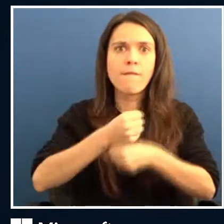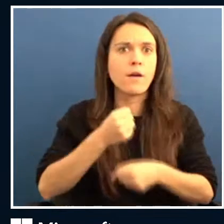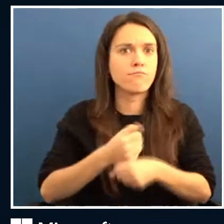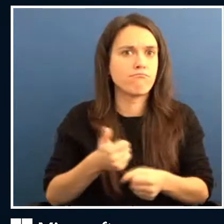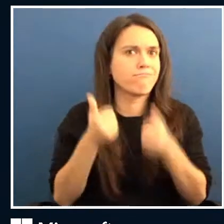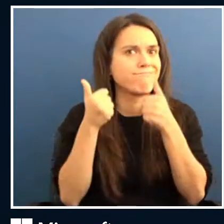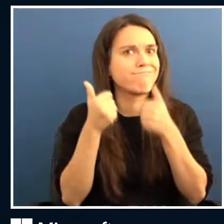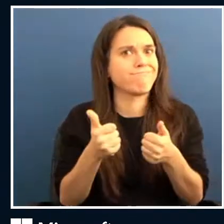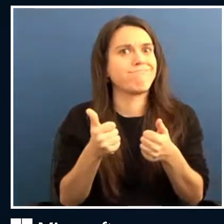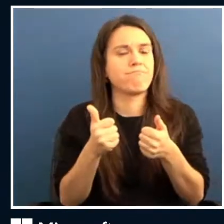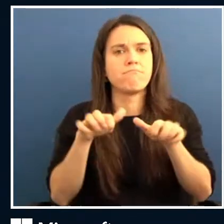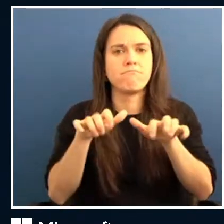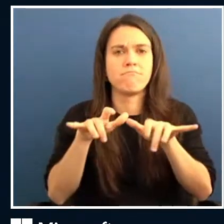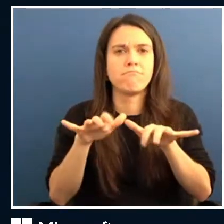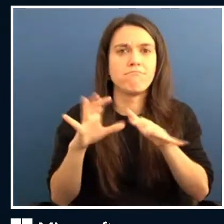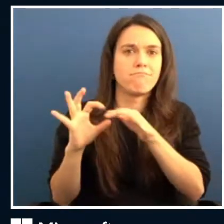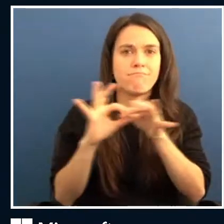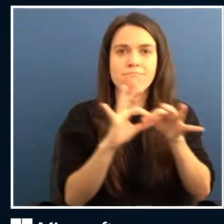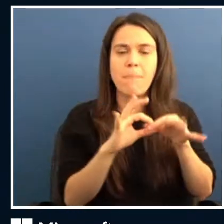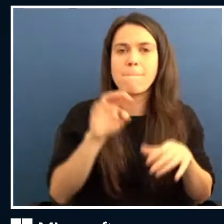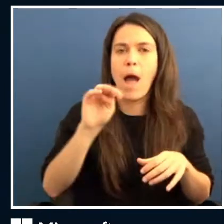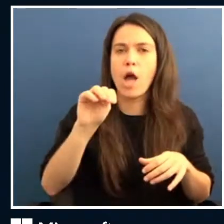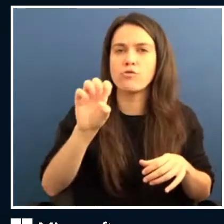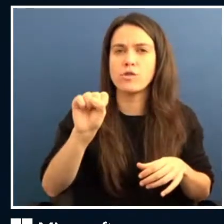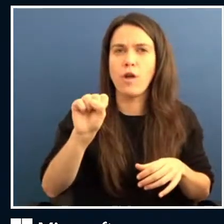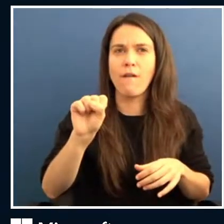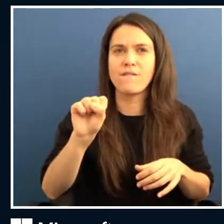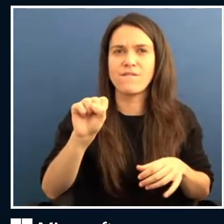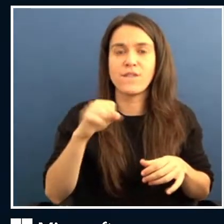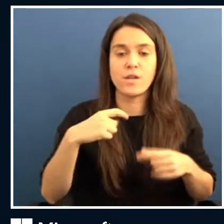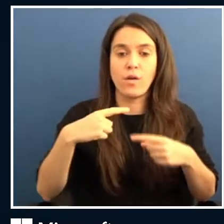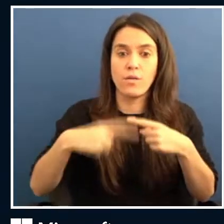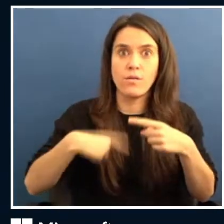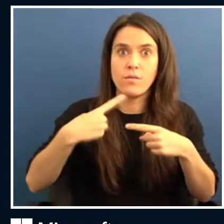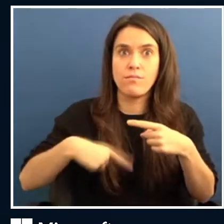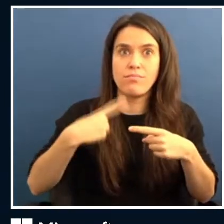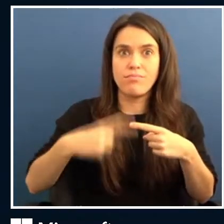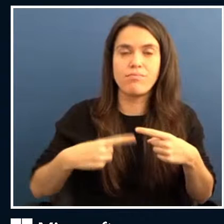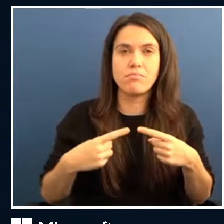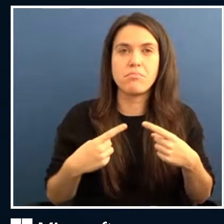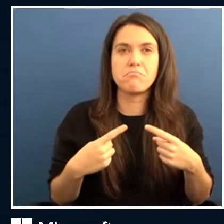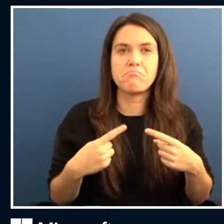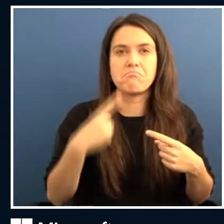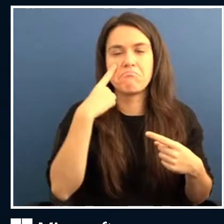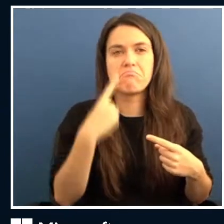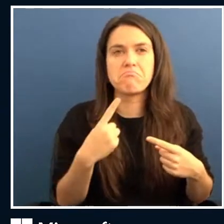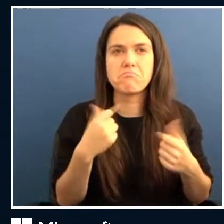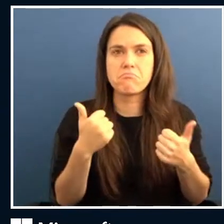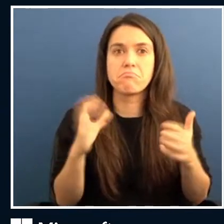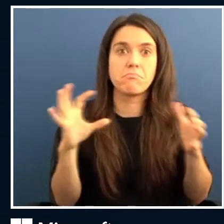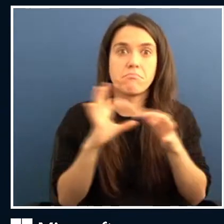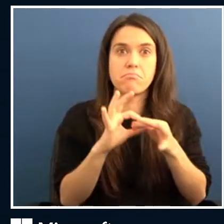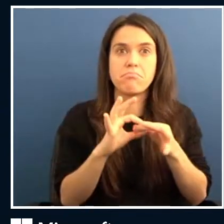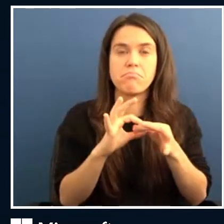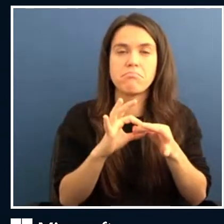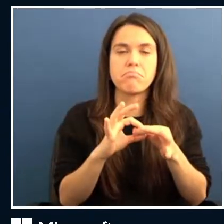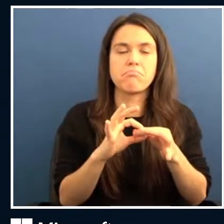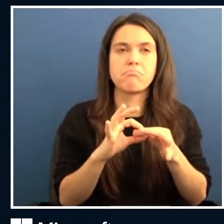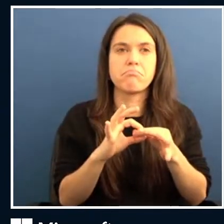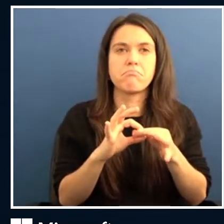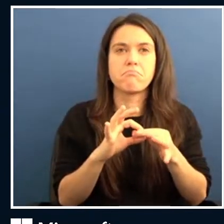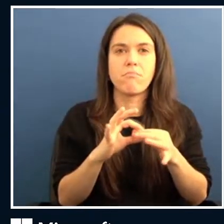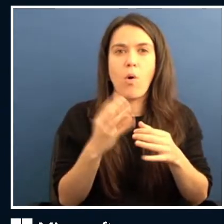only runs when we trigger it. And since it isn't running 24/7, it is really eco-friendly and